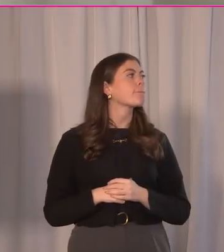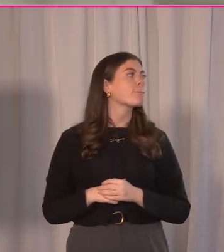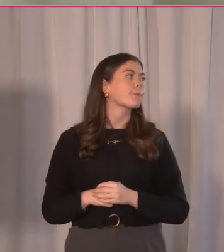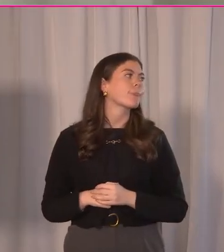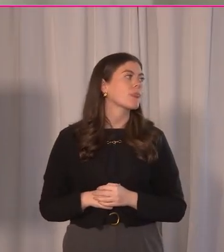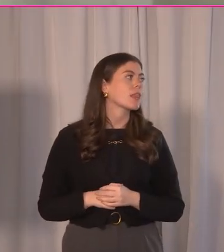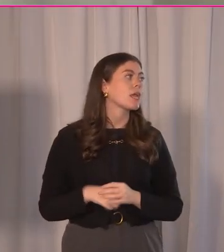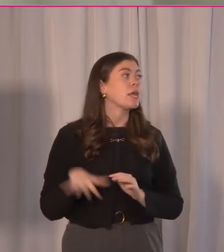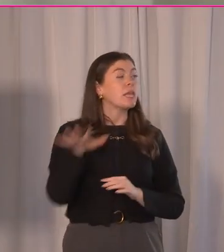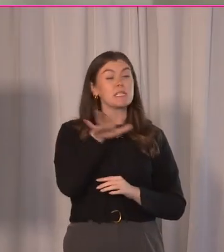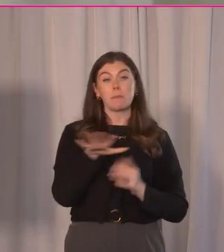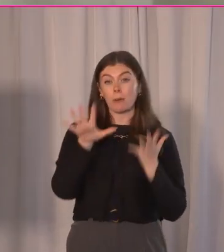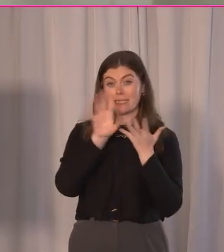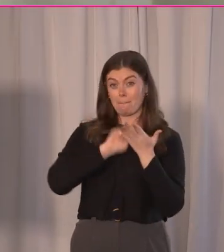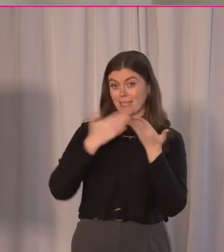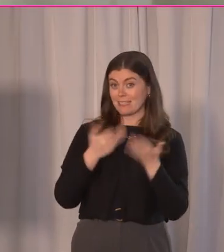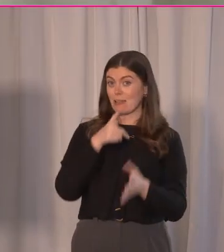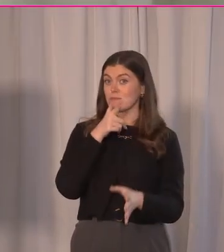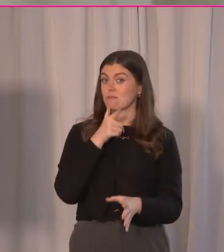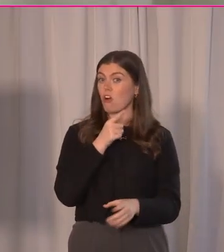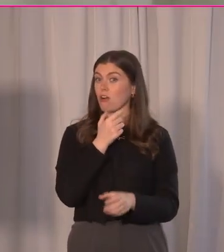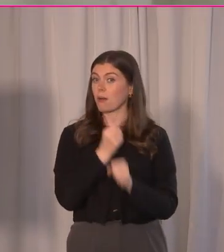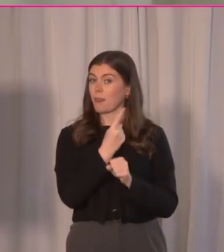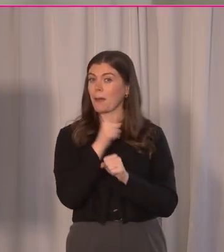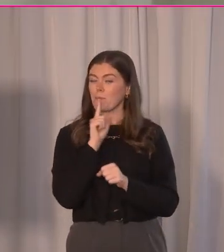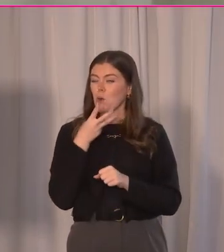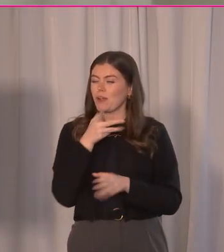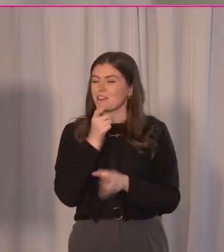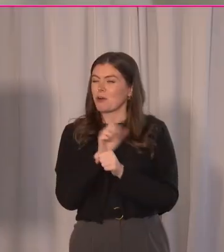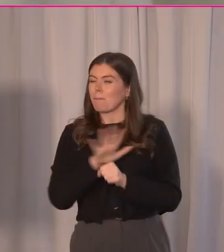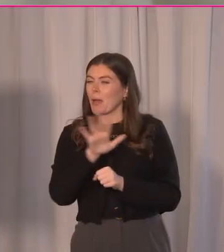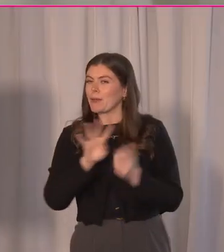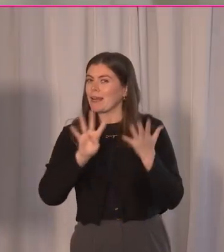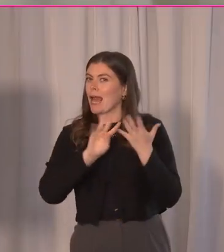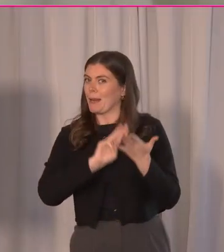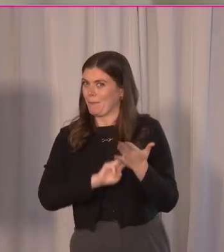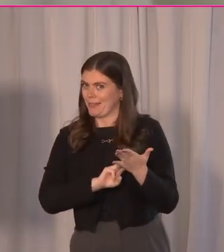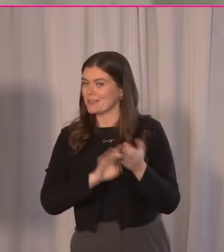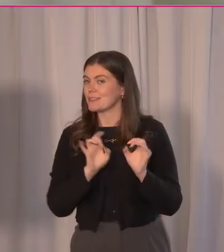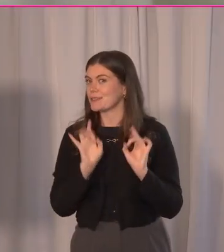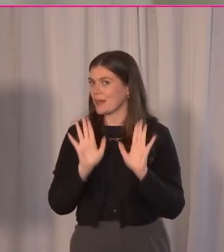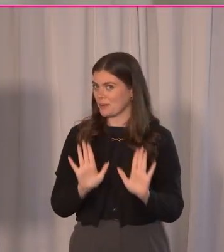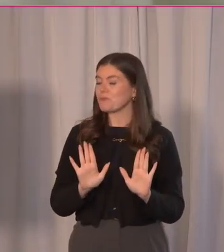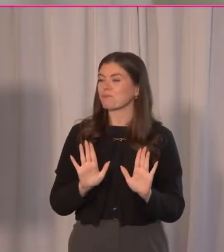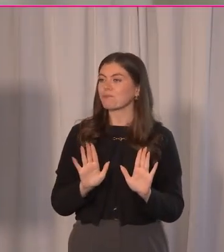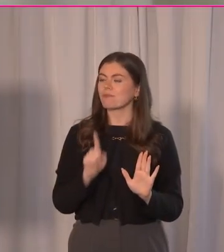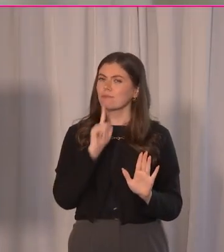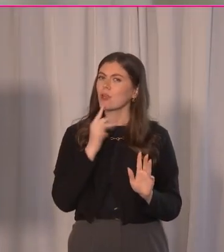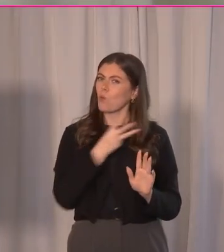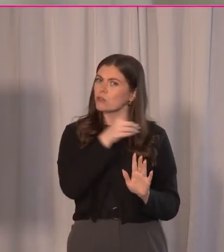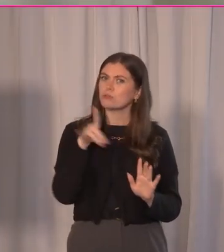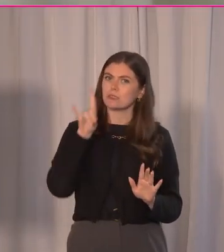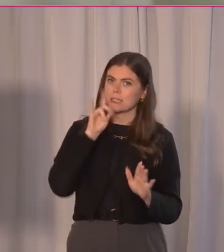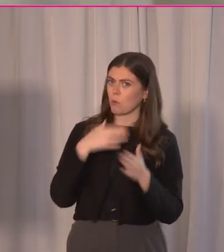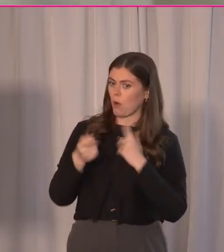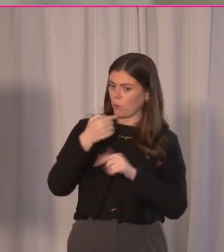We've got about 10 minutes to talk, and I'm going to talk for about 9, but I'm not going to talk for 9. I want you to hear what we learned